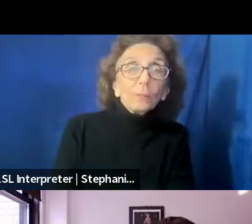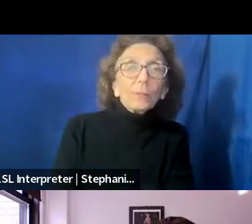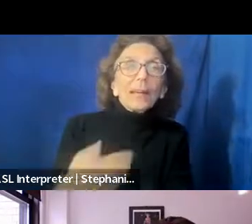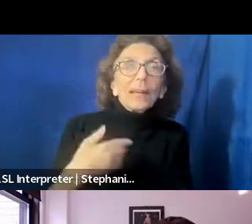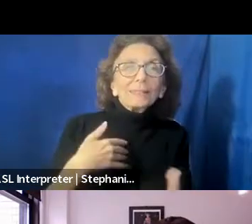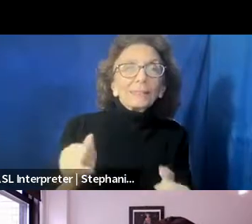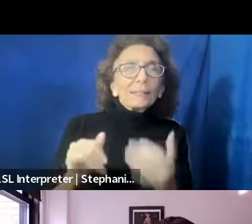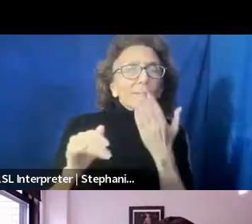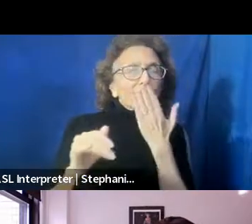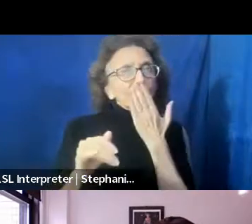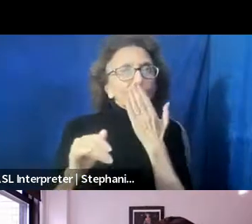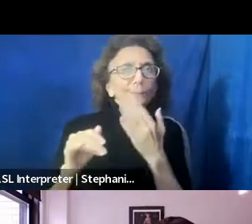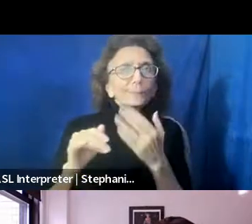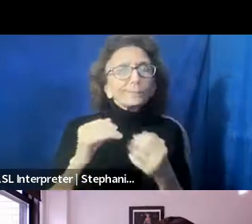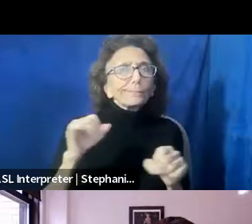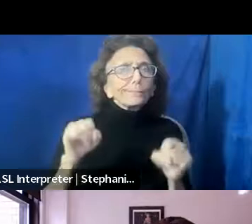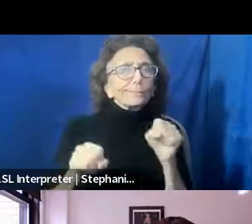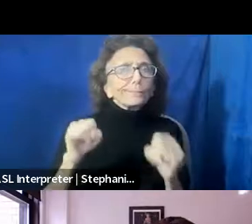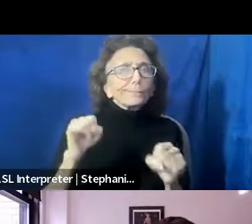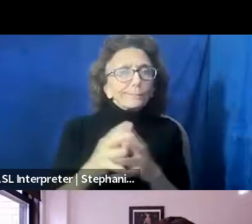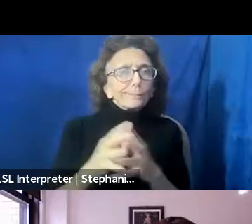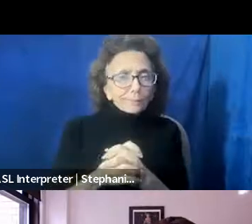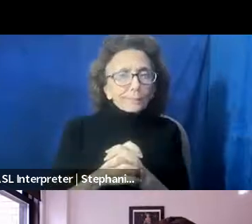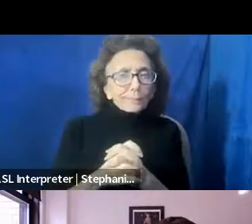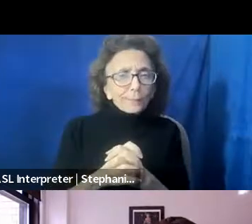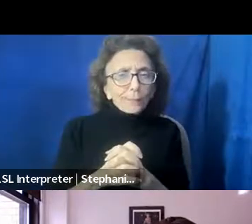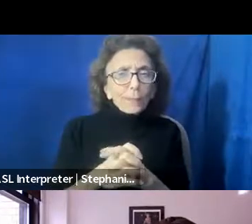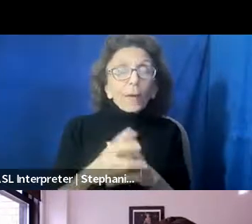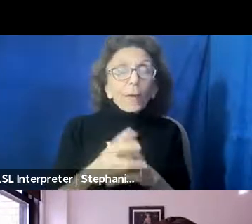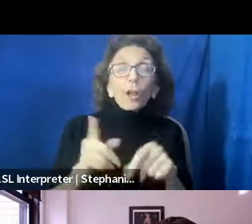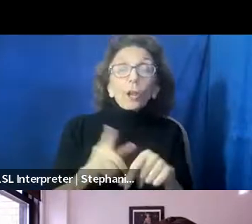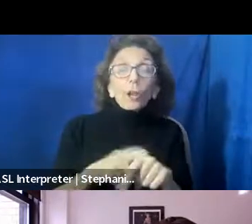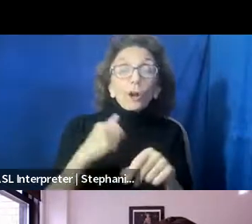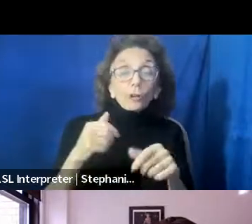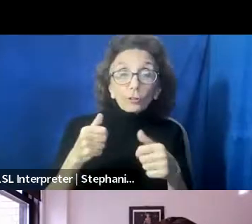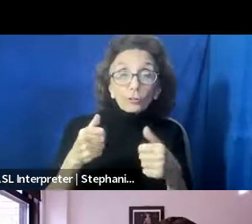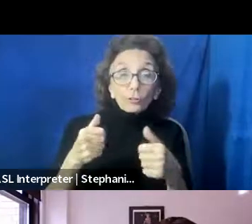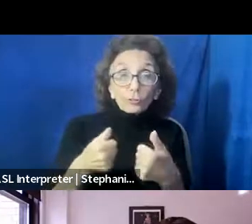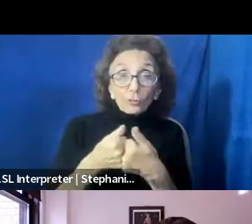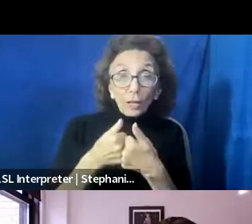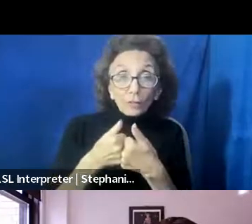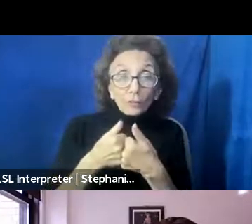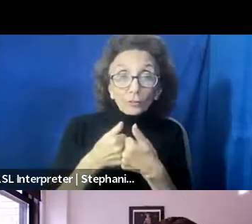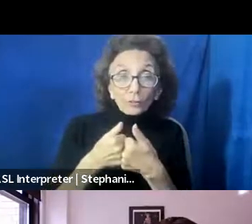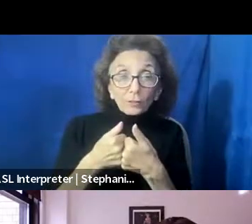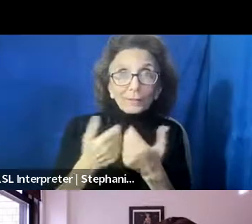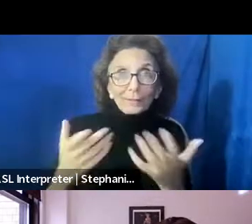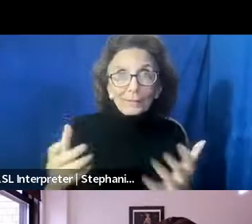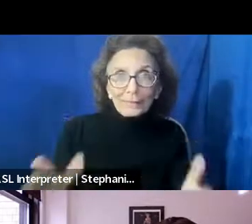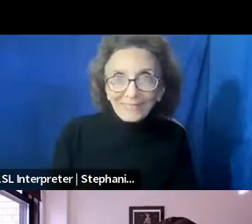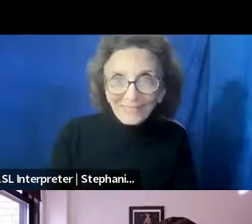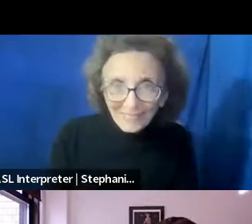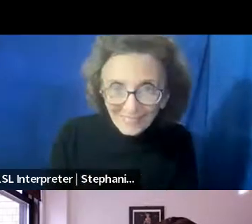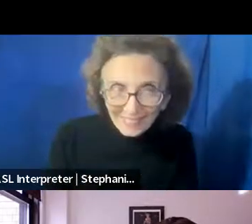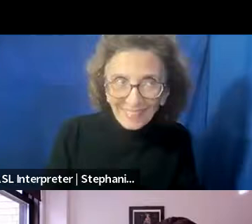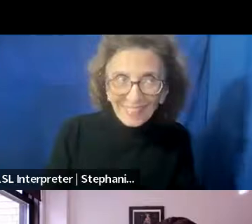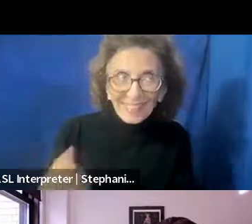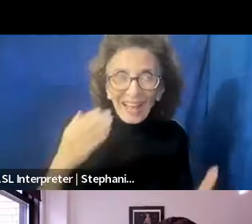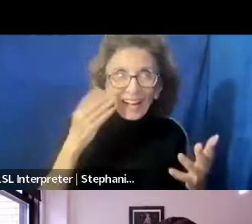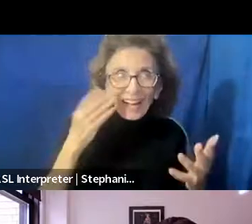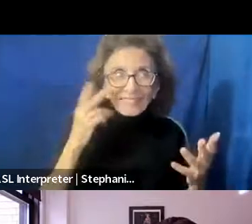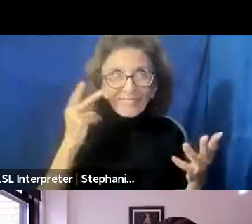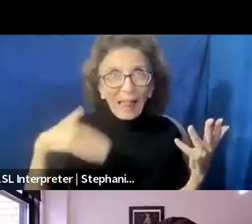for us. And then a longer term challenge for us, which again, I don't know the end of this story,